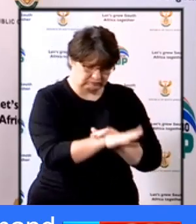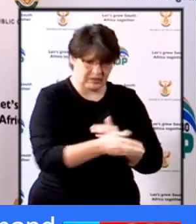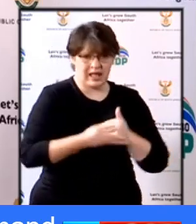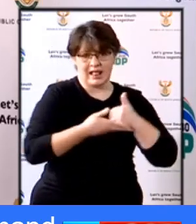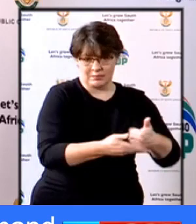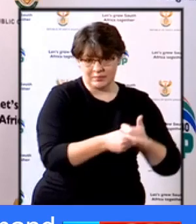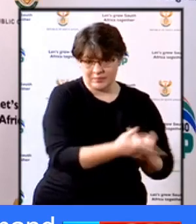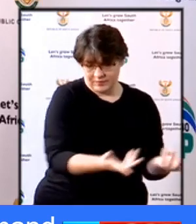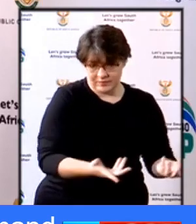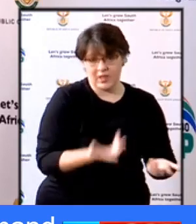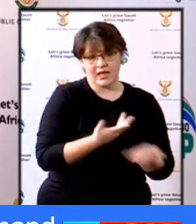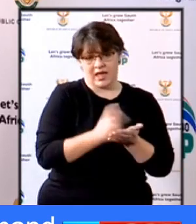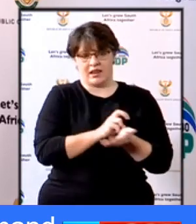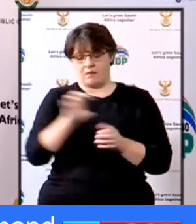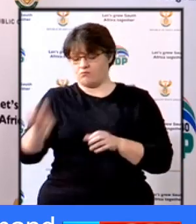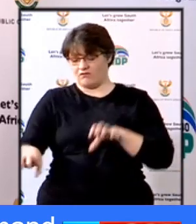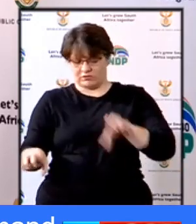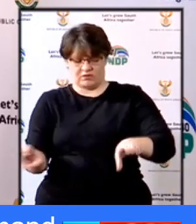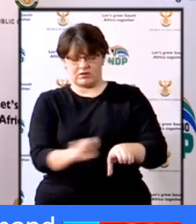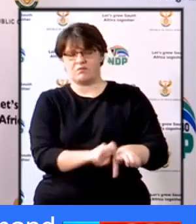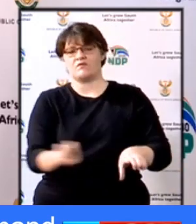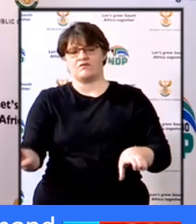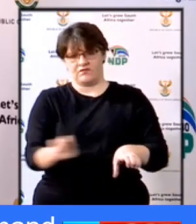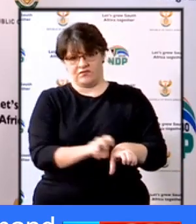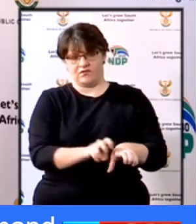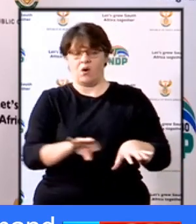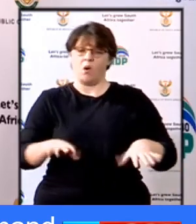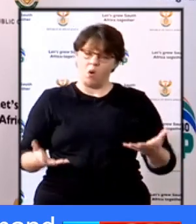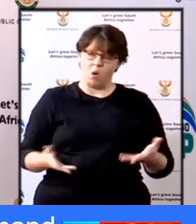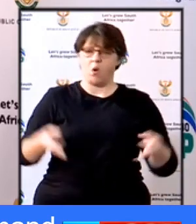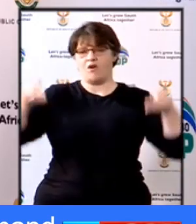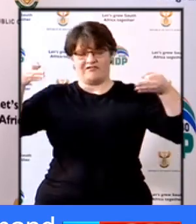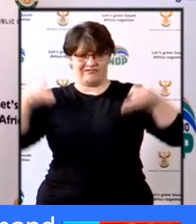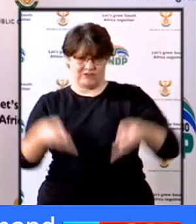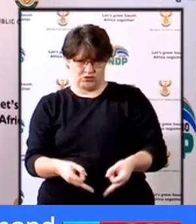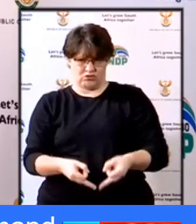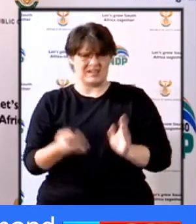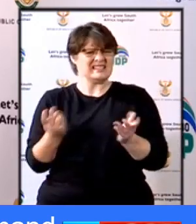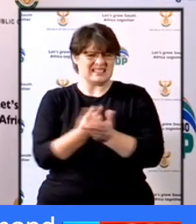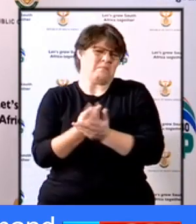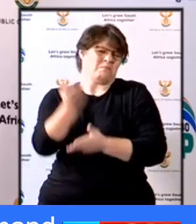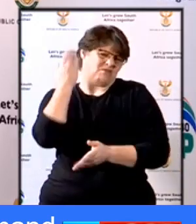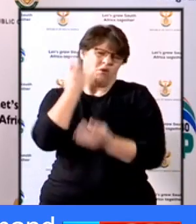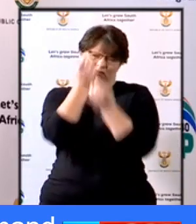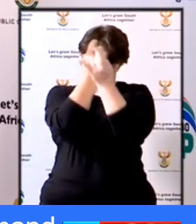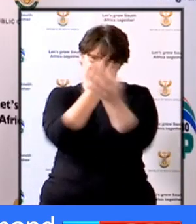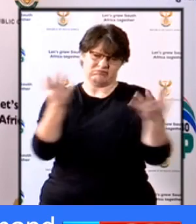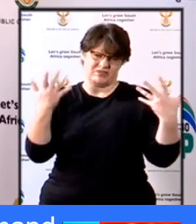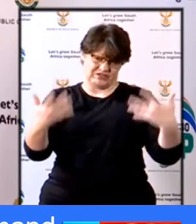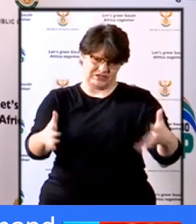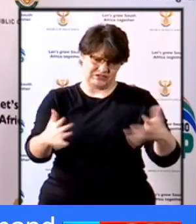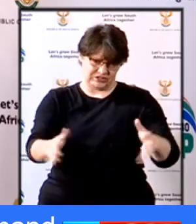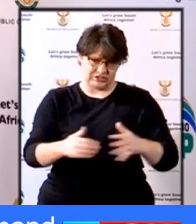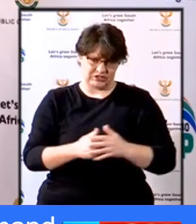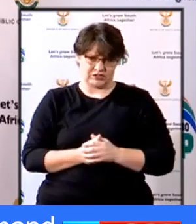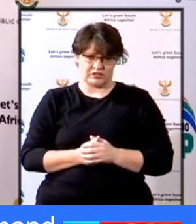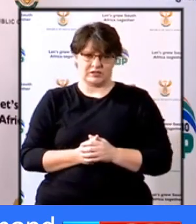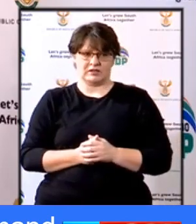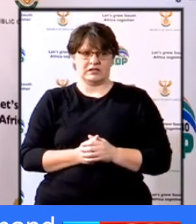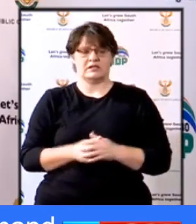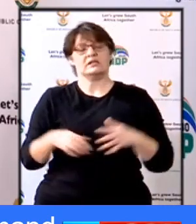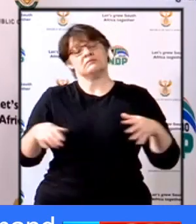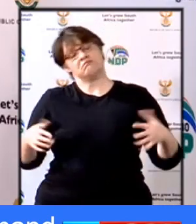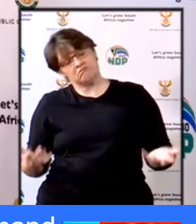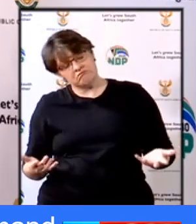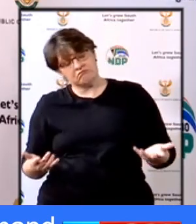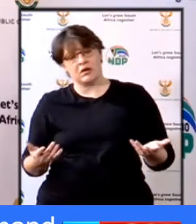and also attending funerals as it has been before, or